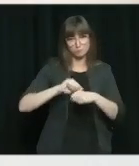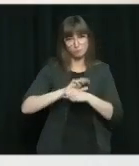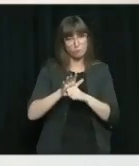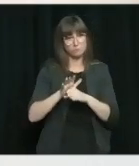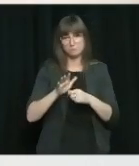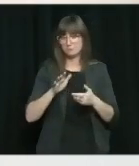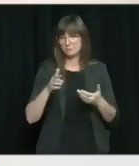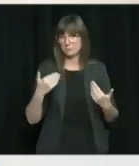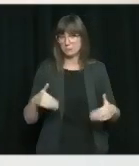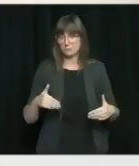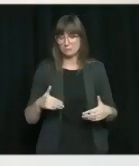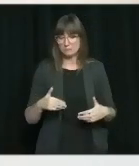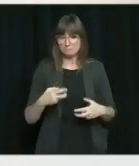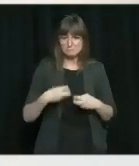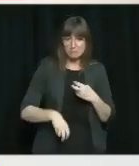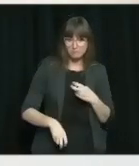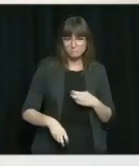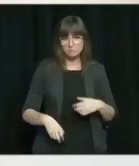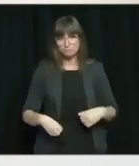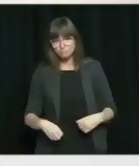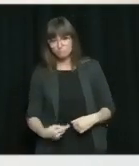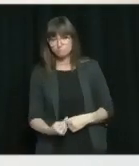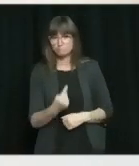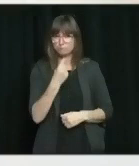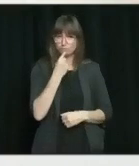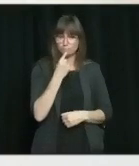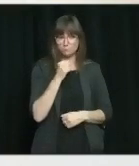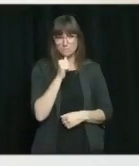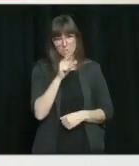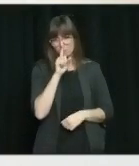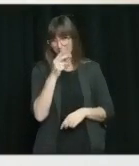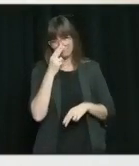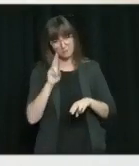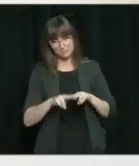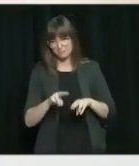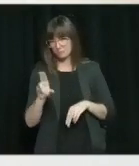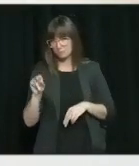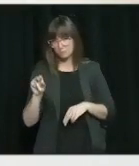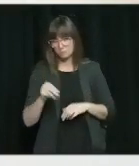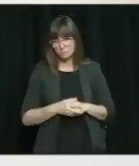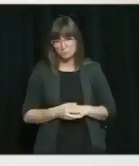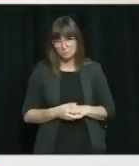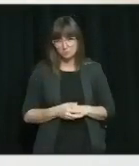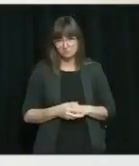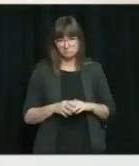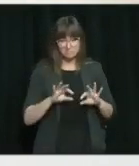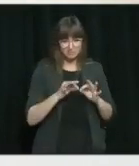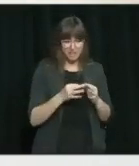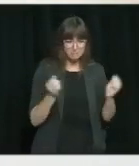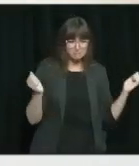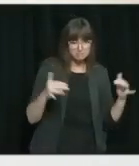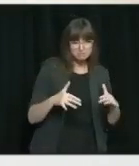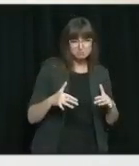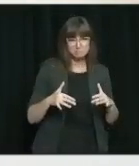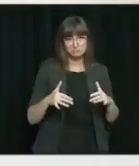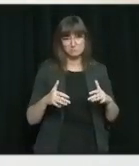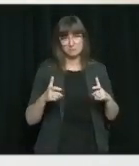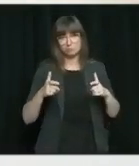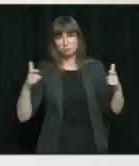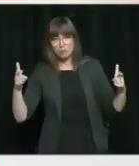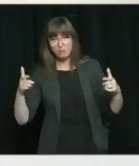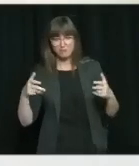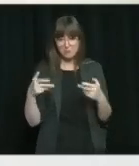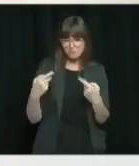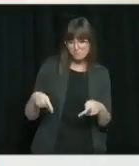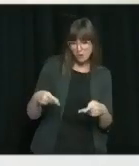that were really difficult and a lot less fun than usual. No families, no extended families, no